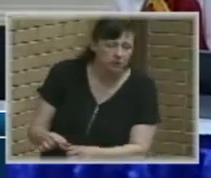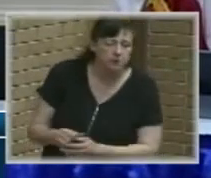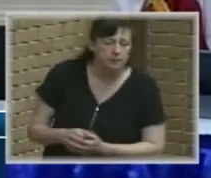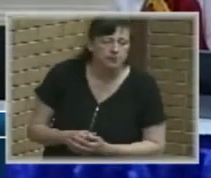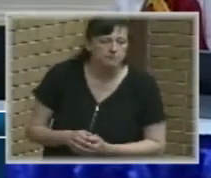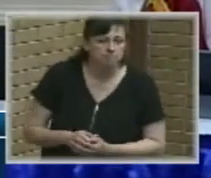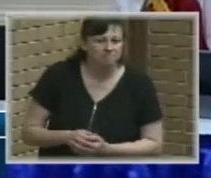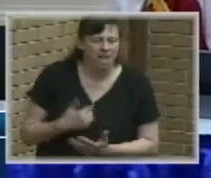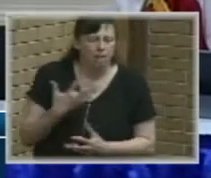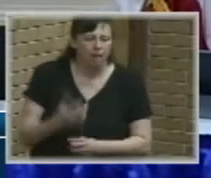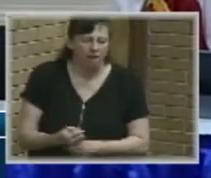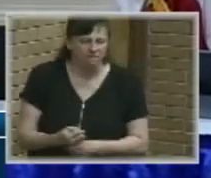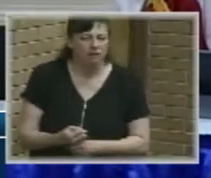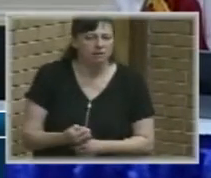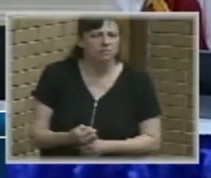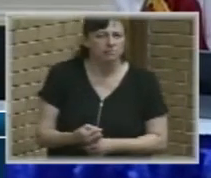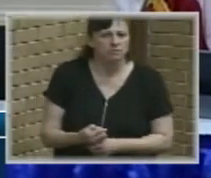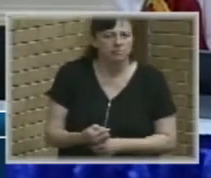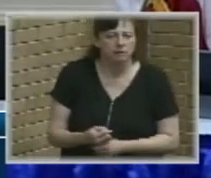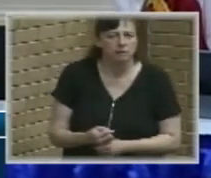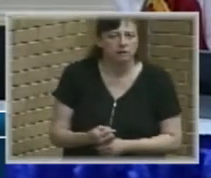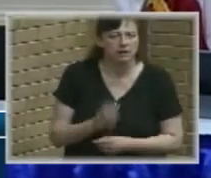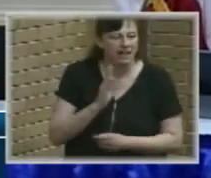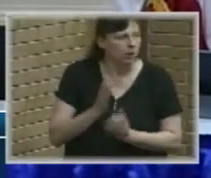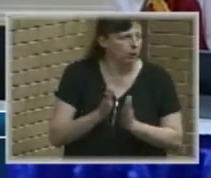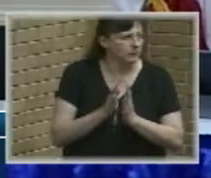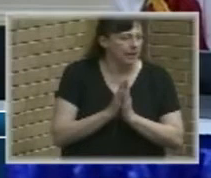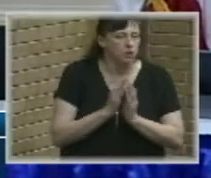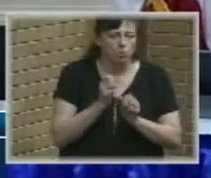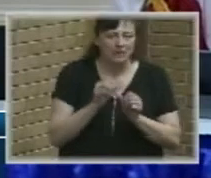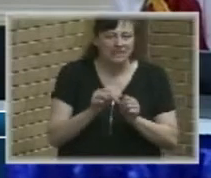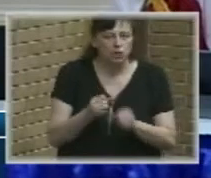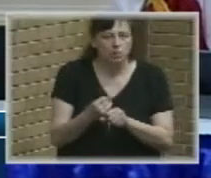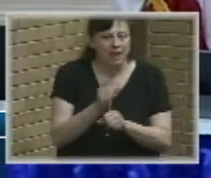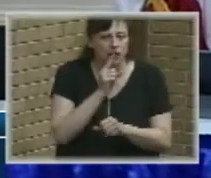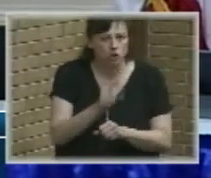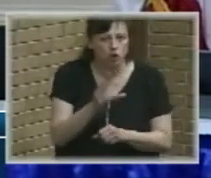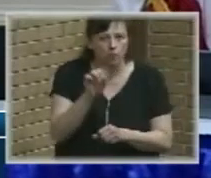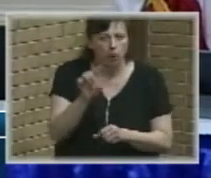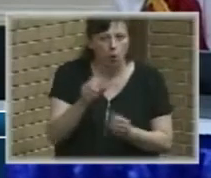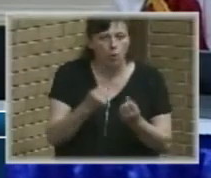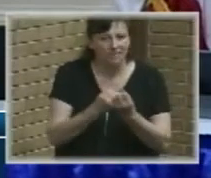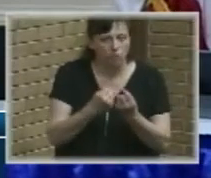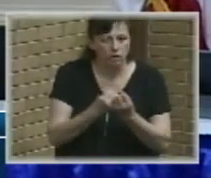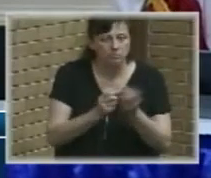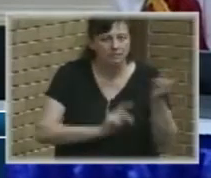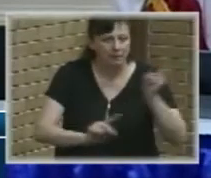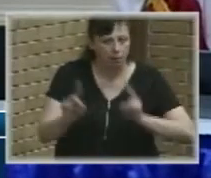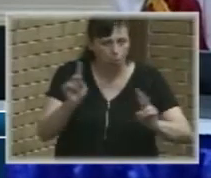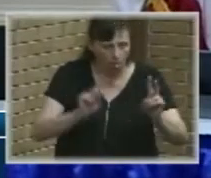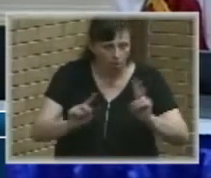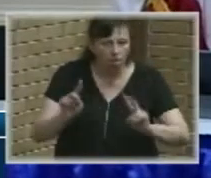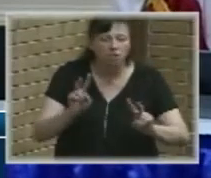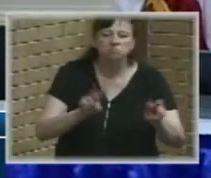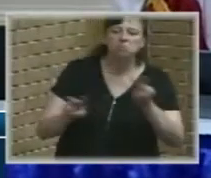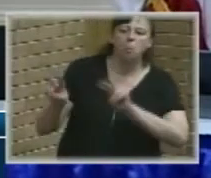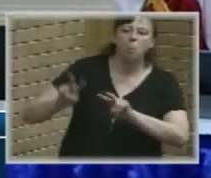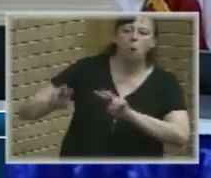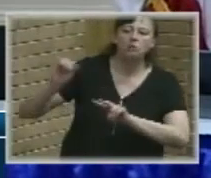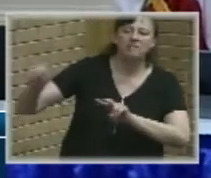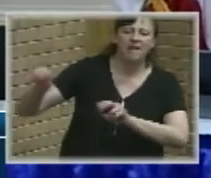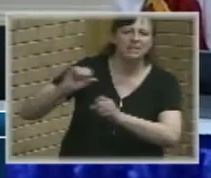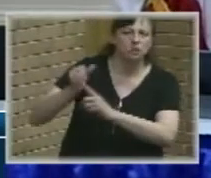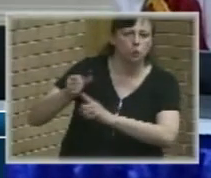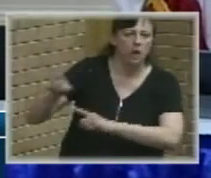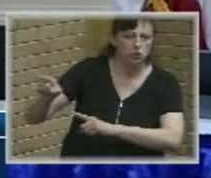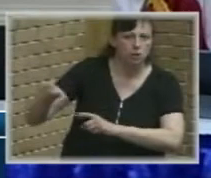I'm confident, but I would ask that you continue to make sure our code enforcement folks, keep an eye on it